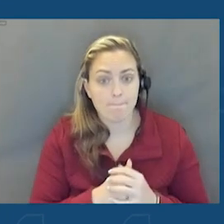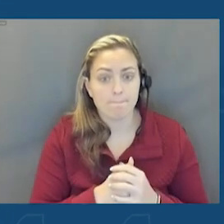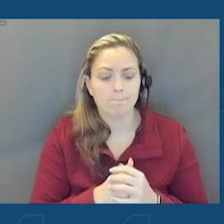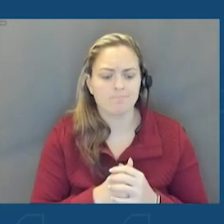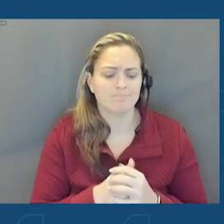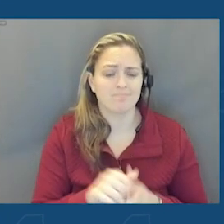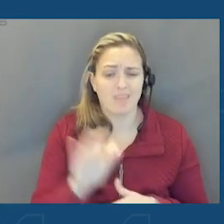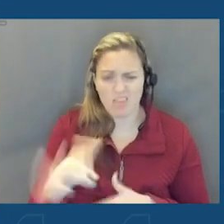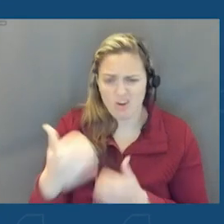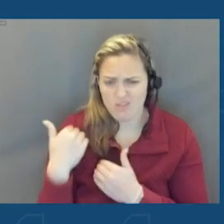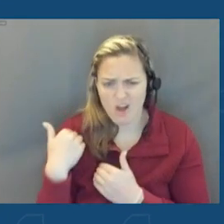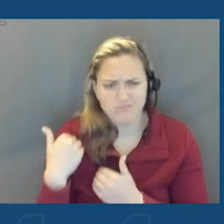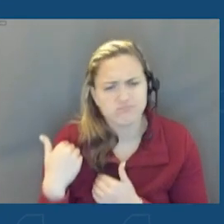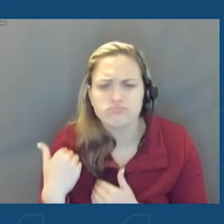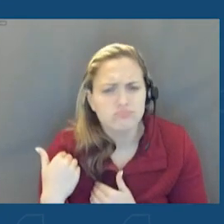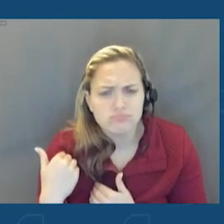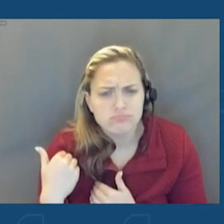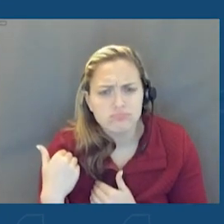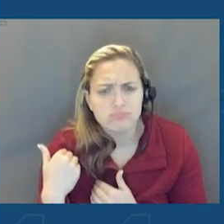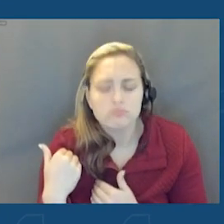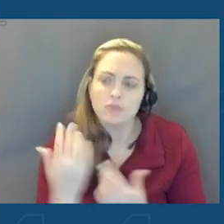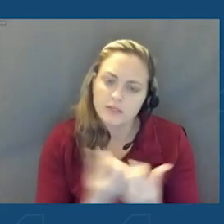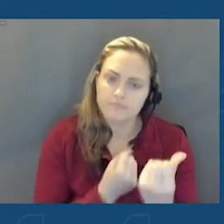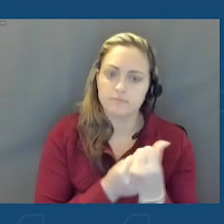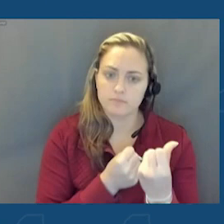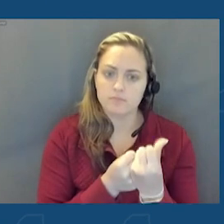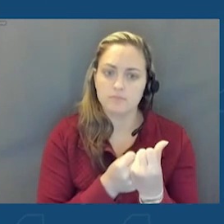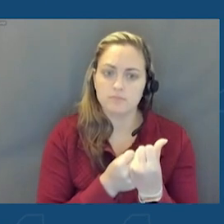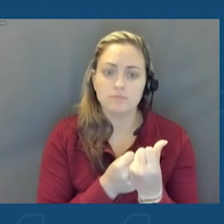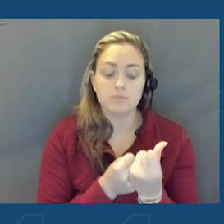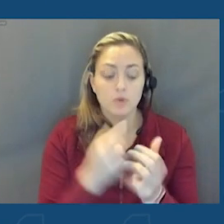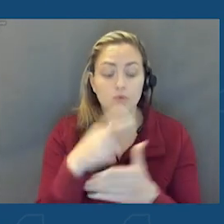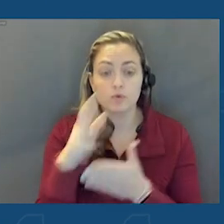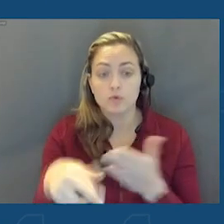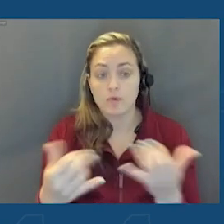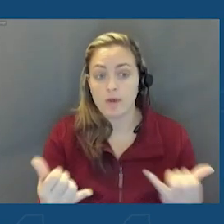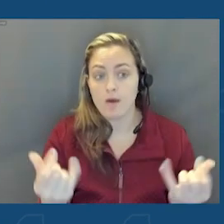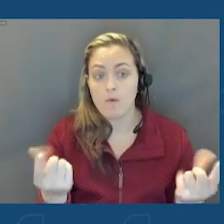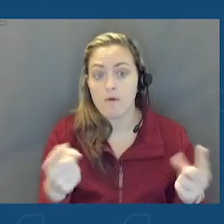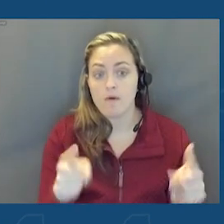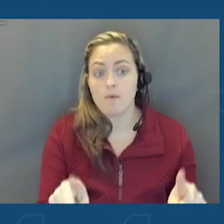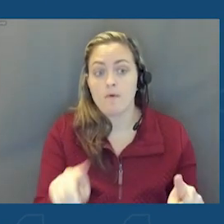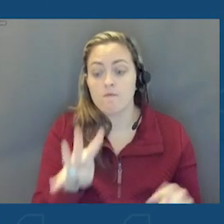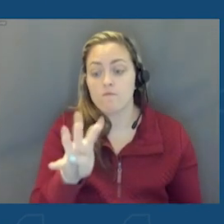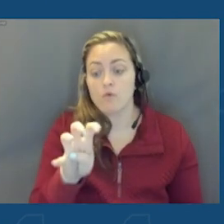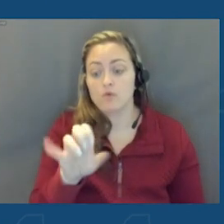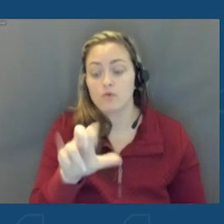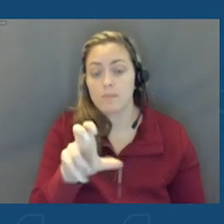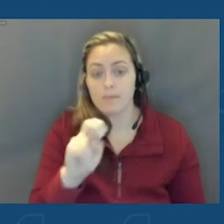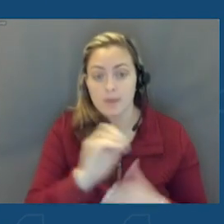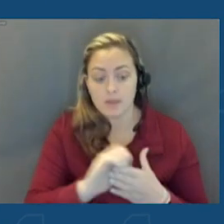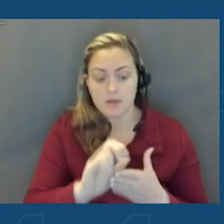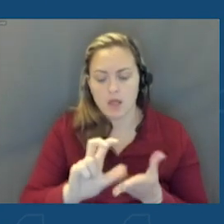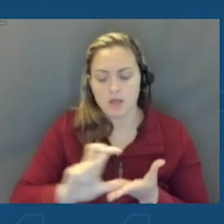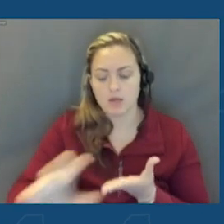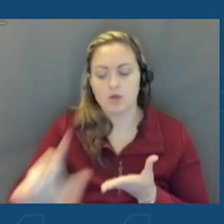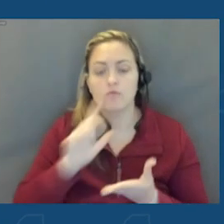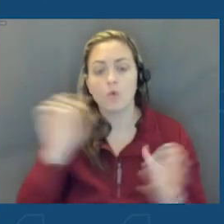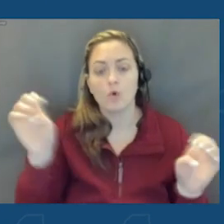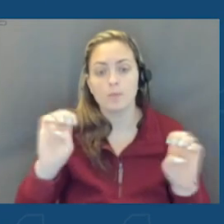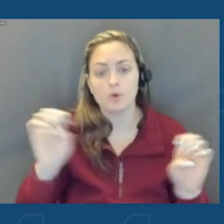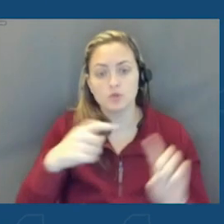fault. Let's lift them up. And as a result, we're having almost $400 million set aside for emergency